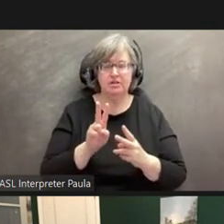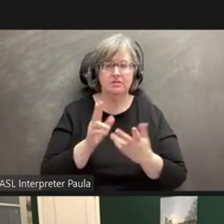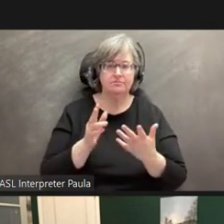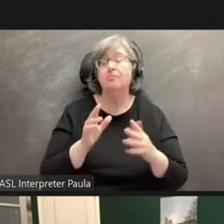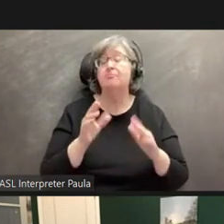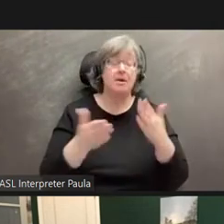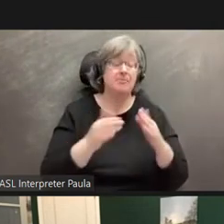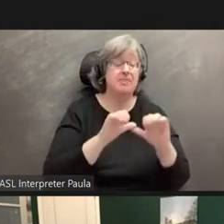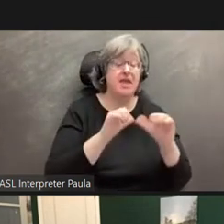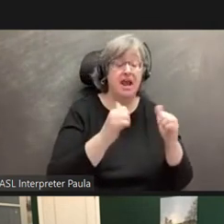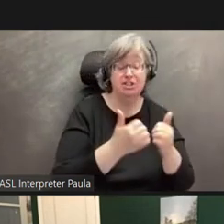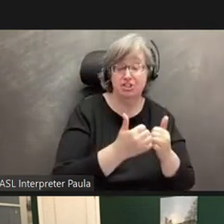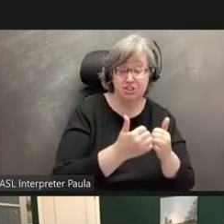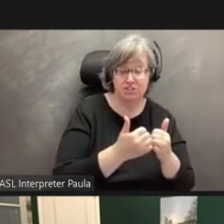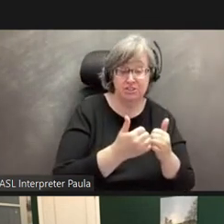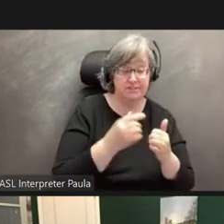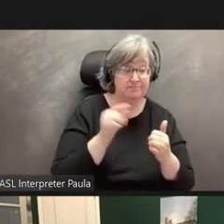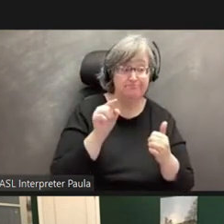represent or other